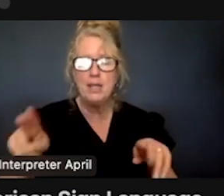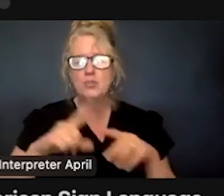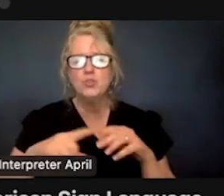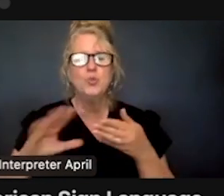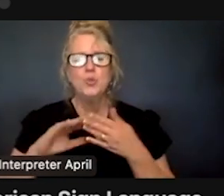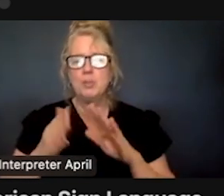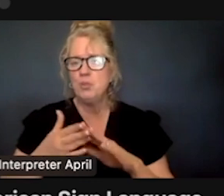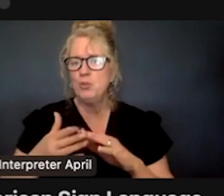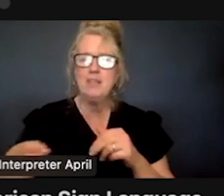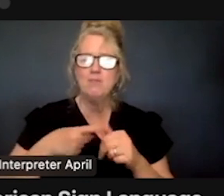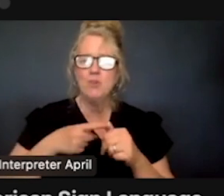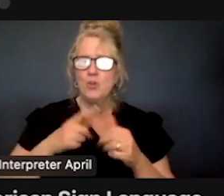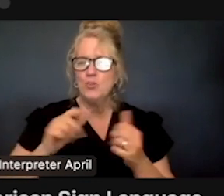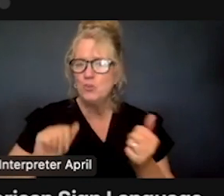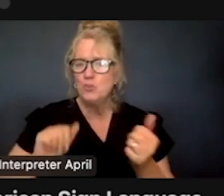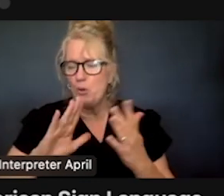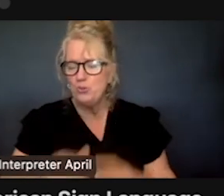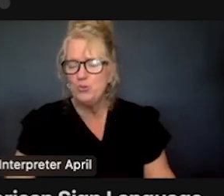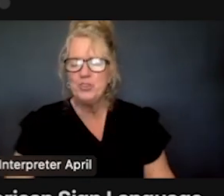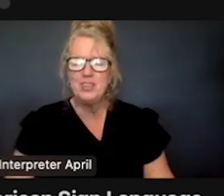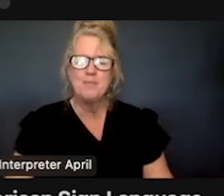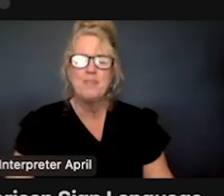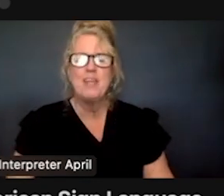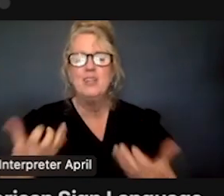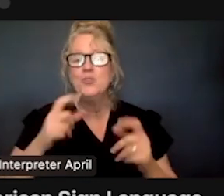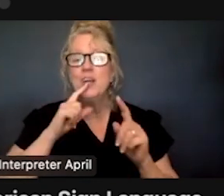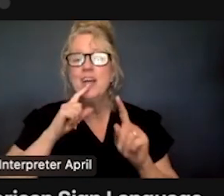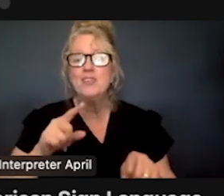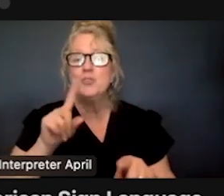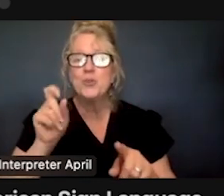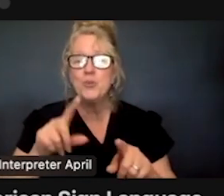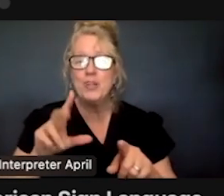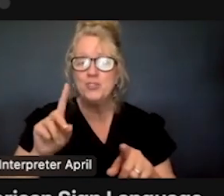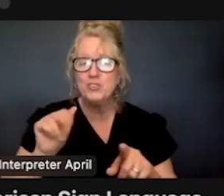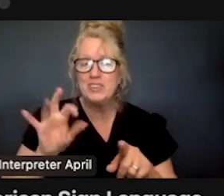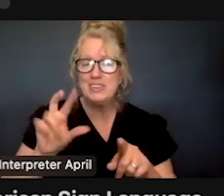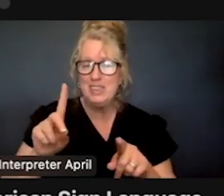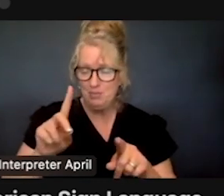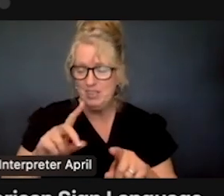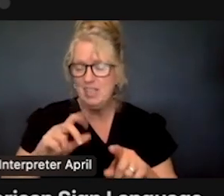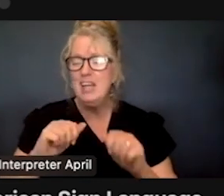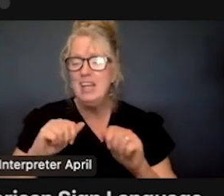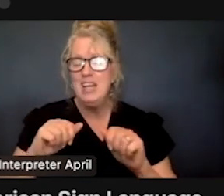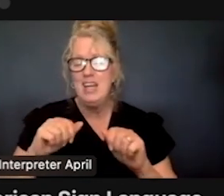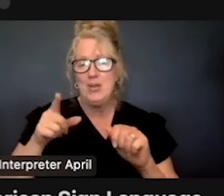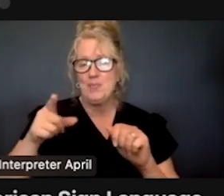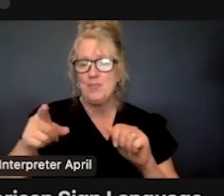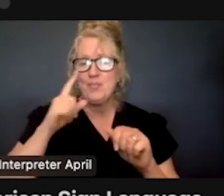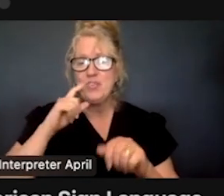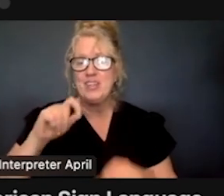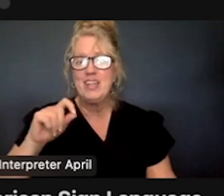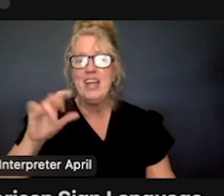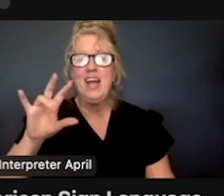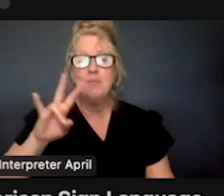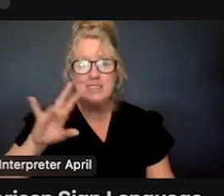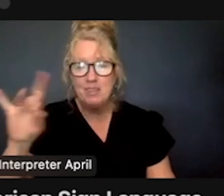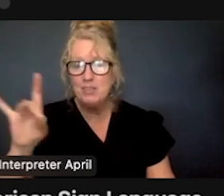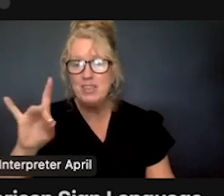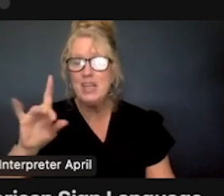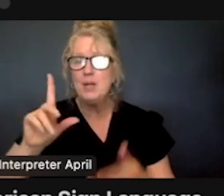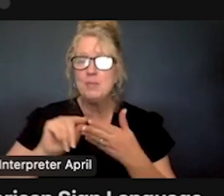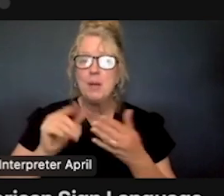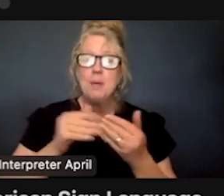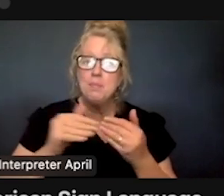to care. And to answer your question, David, Brian was correct, 70 published Beyond